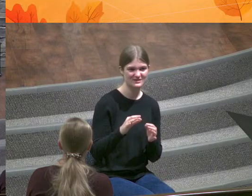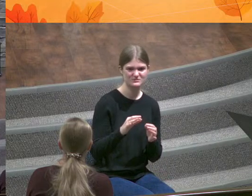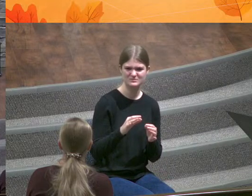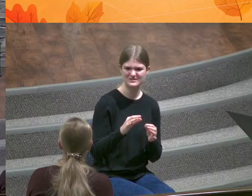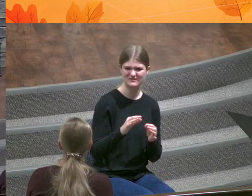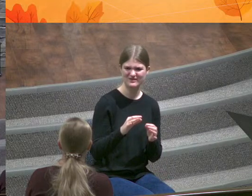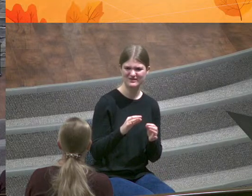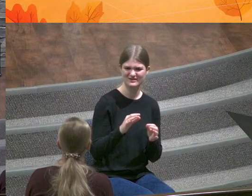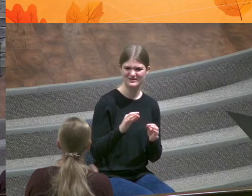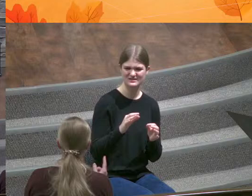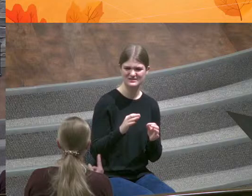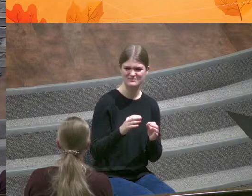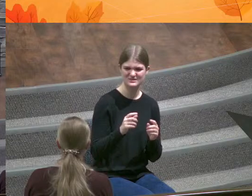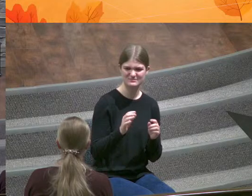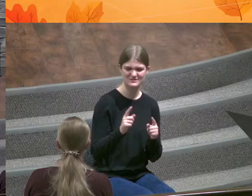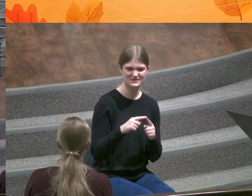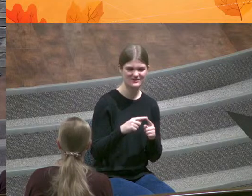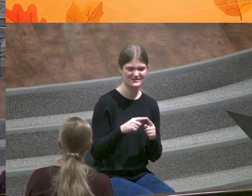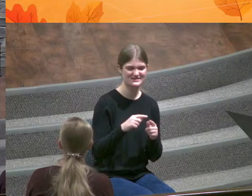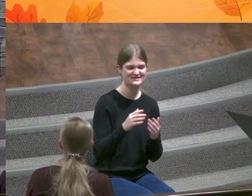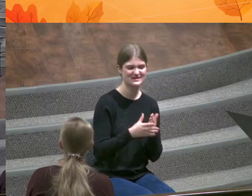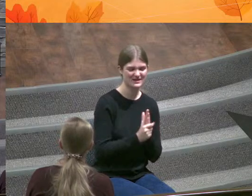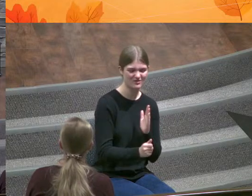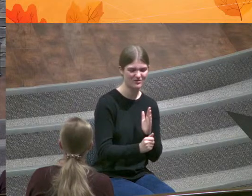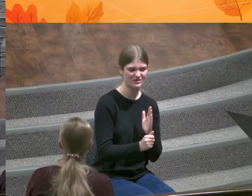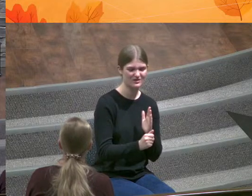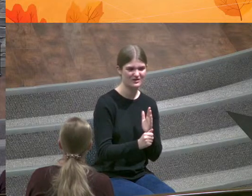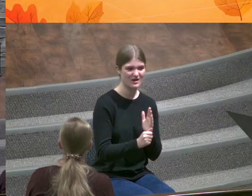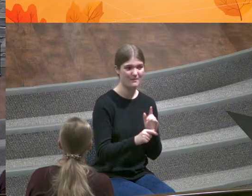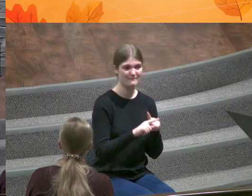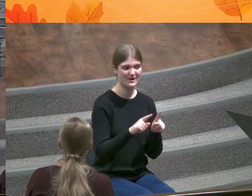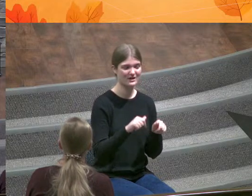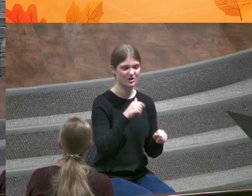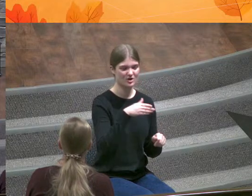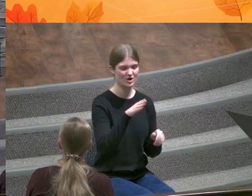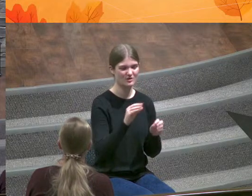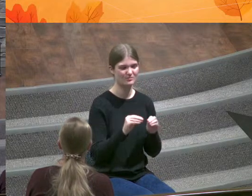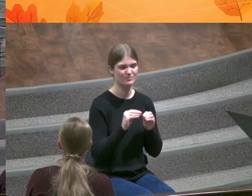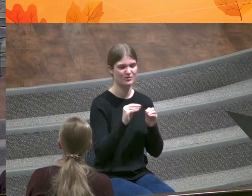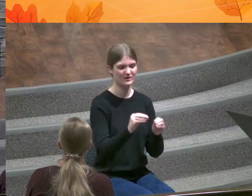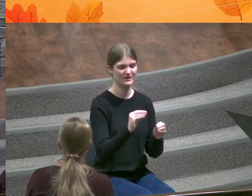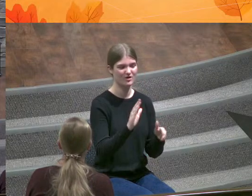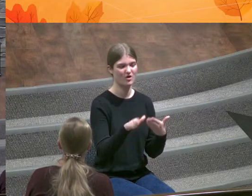God has put all I need in my pantry to finish